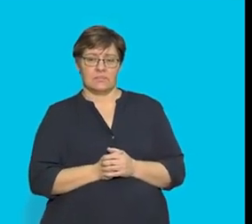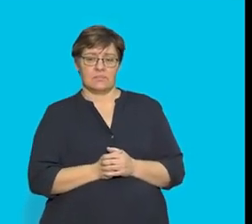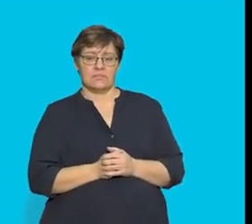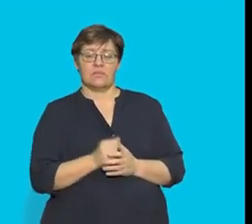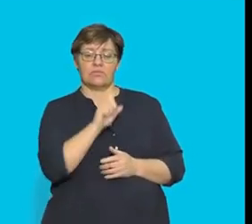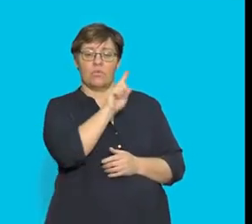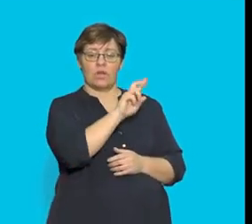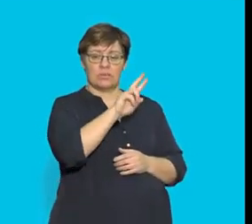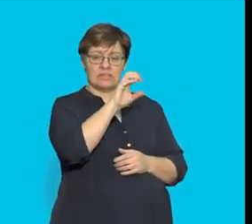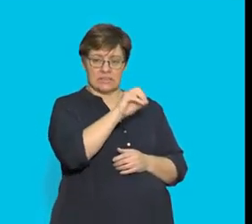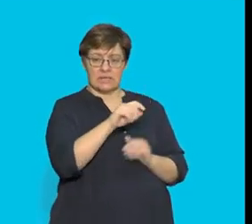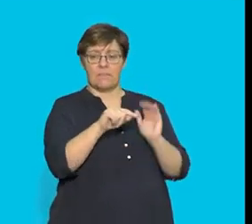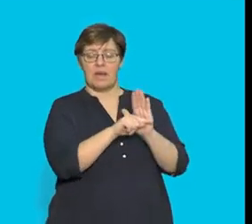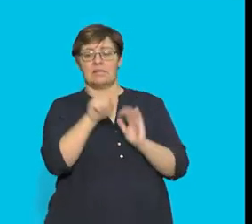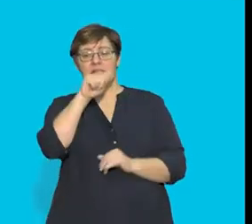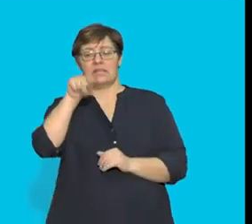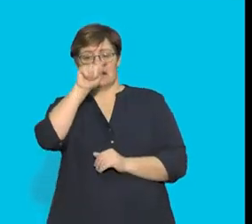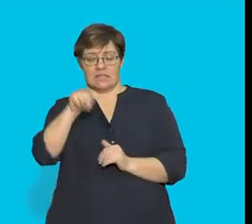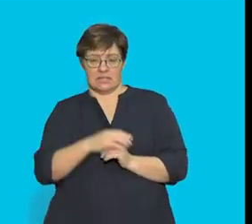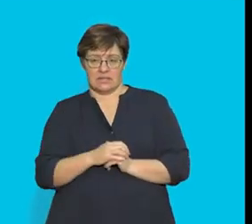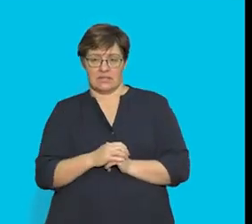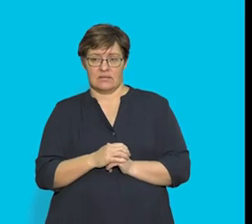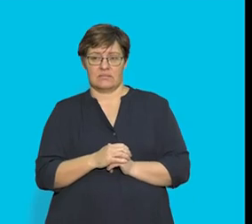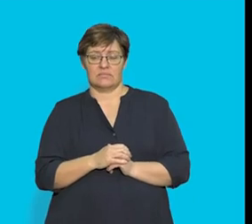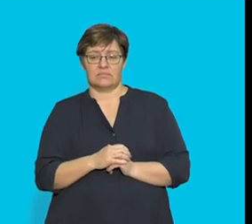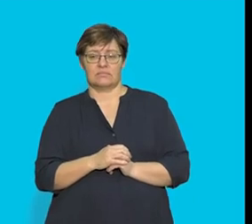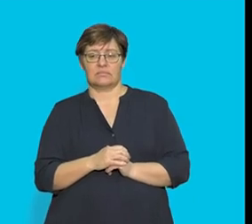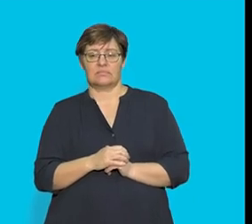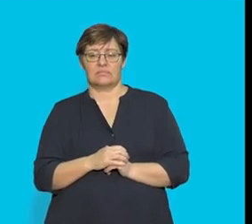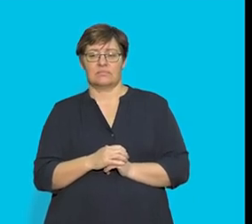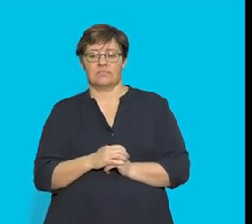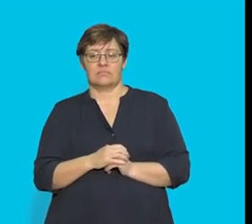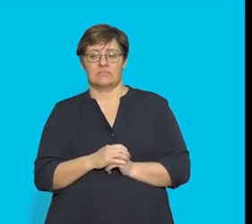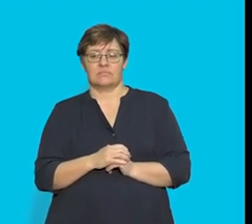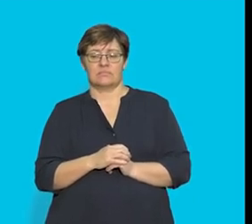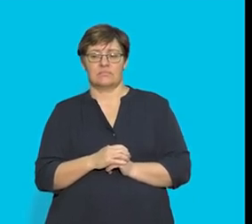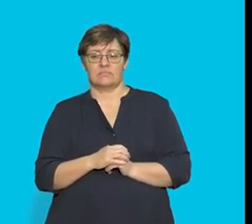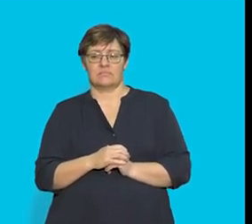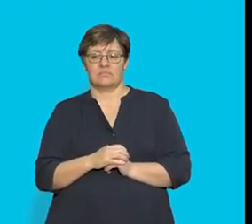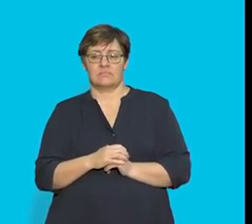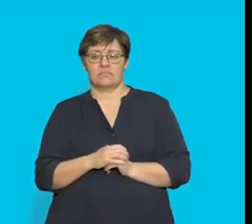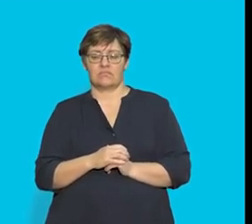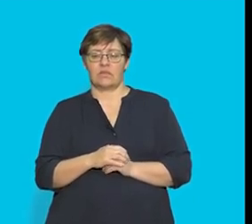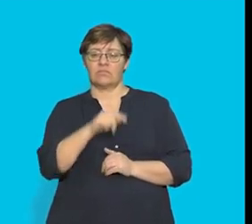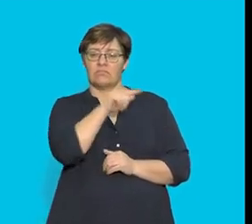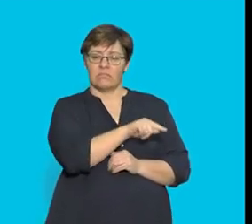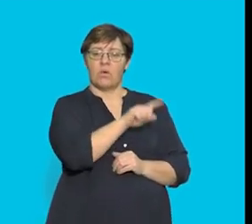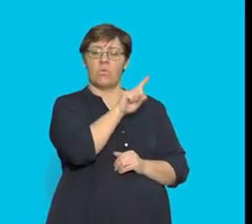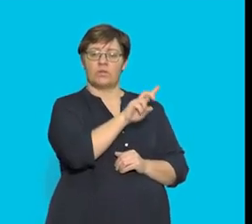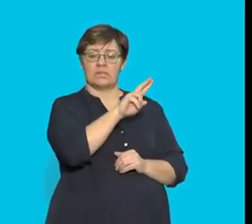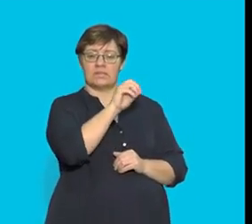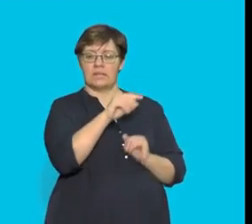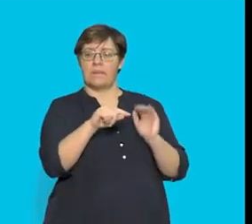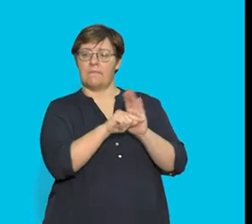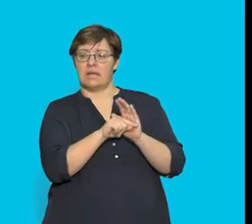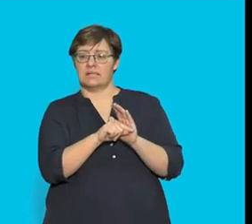equal to 120 minus theta. So again, let me draw the triangle up here. So we got this angle as